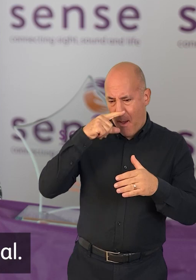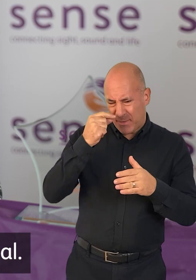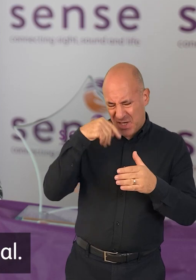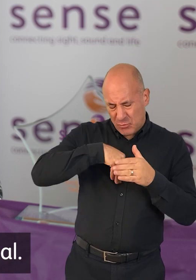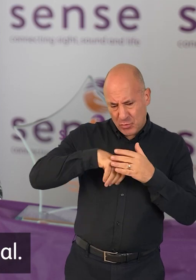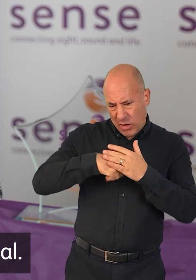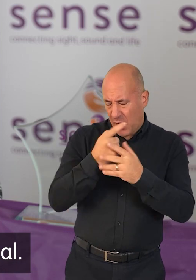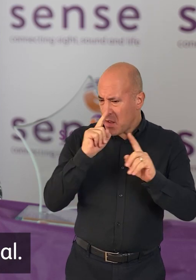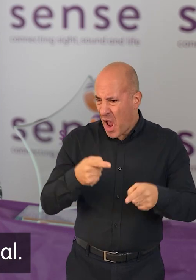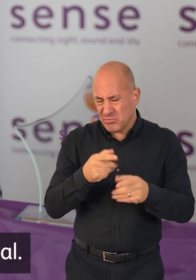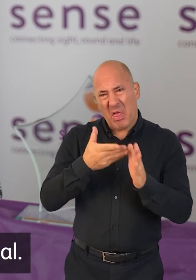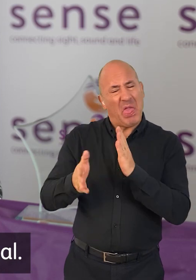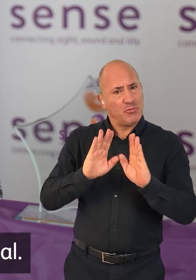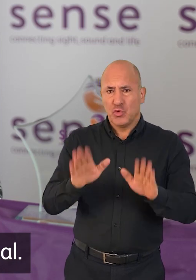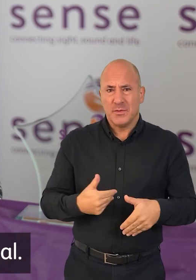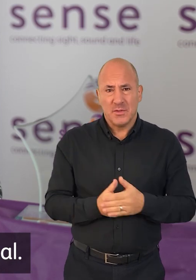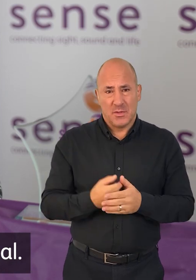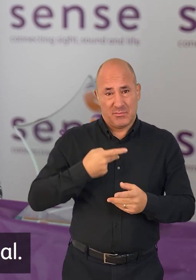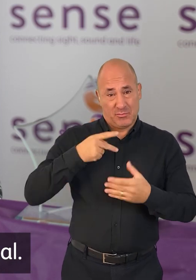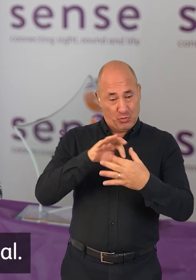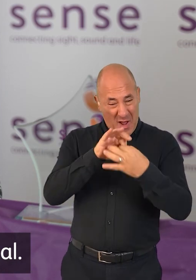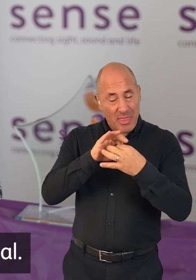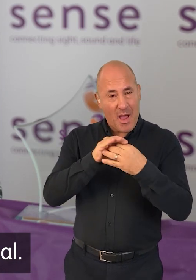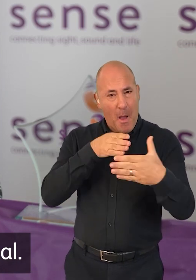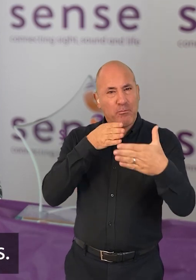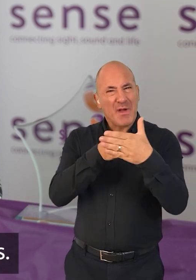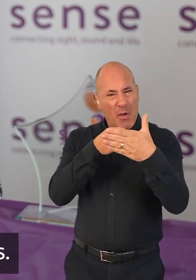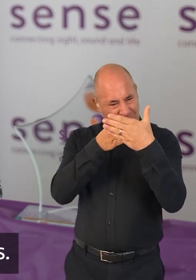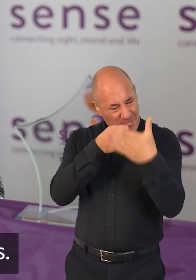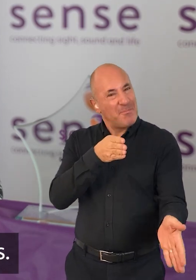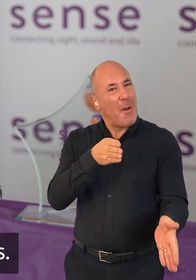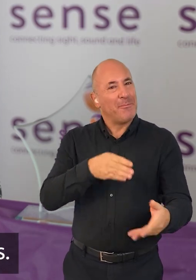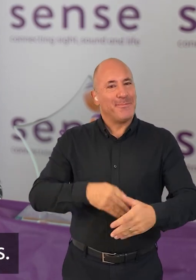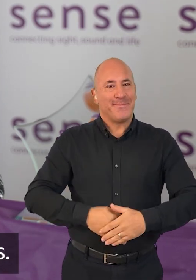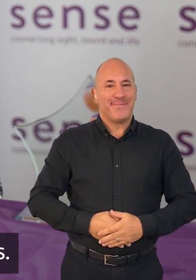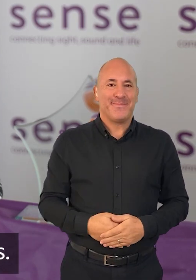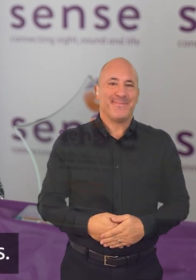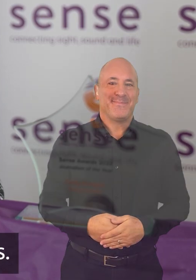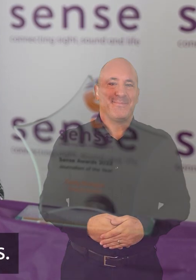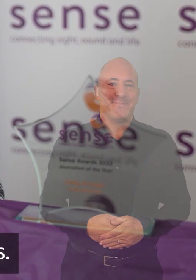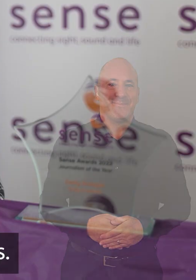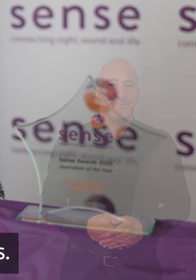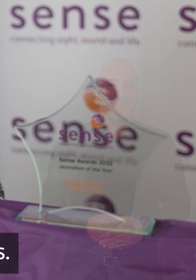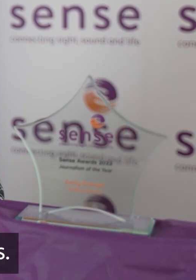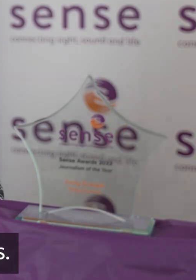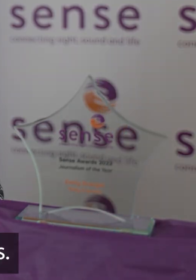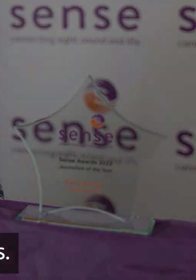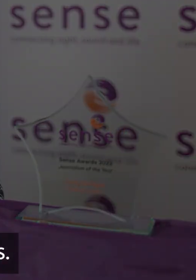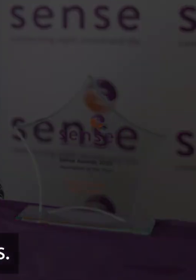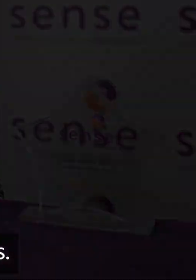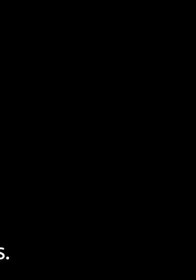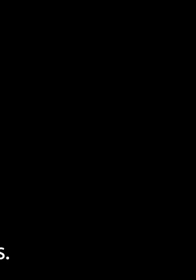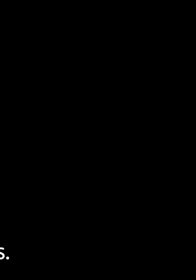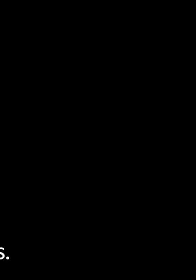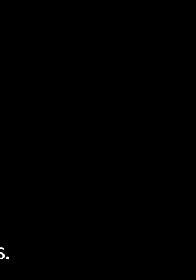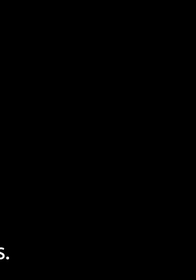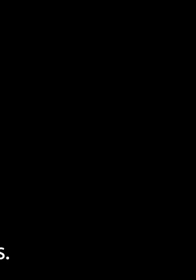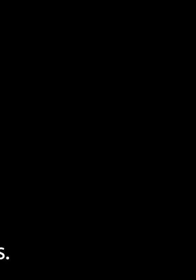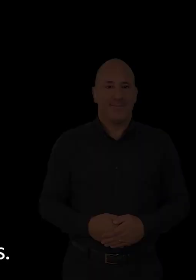isolated, left out, or unable to fulfil their potential. Together we can break down barriers.